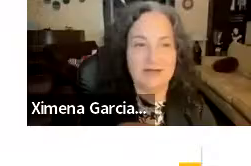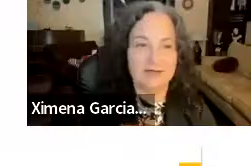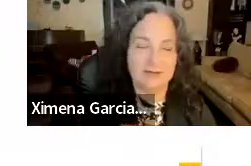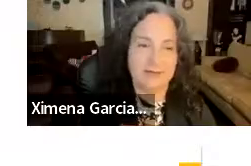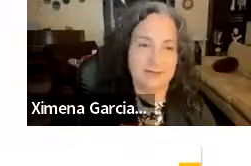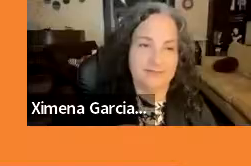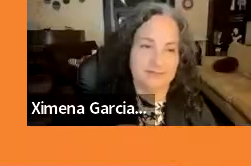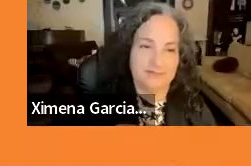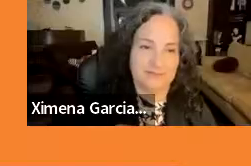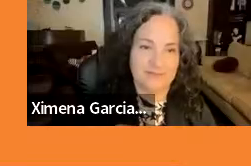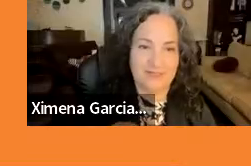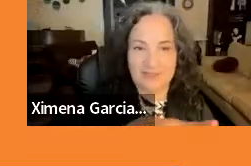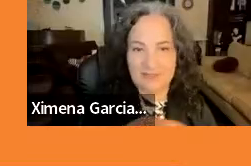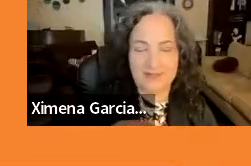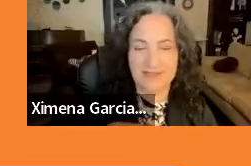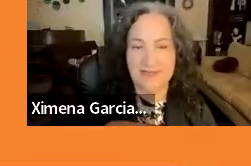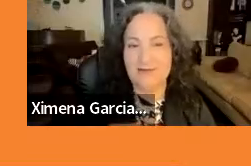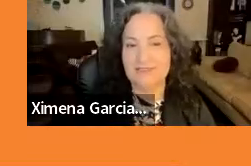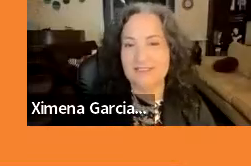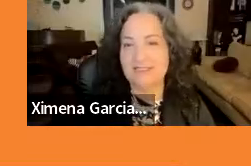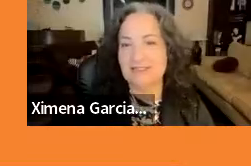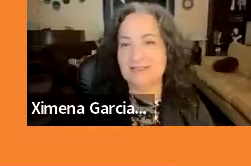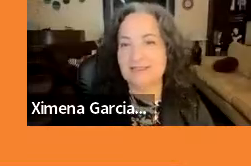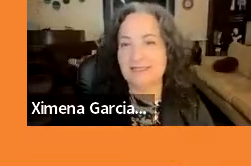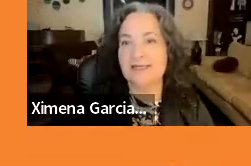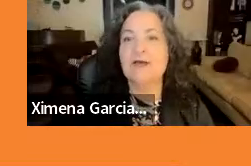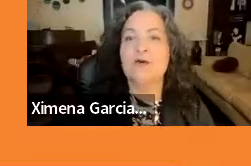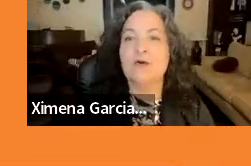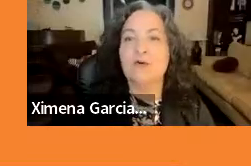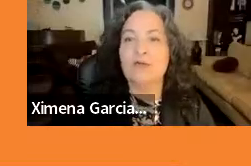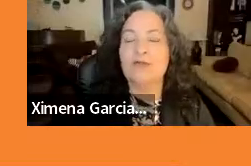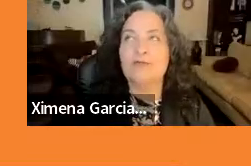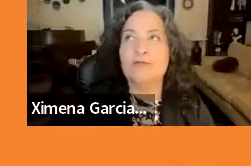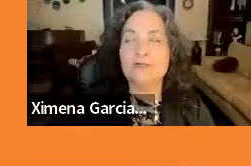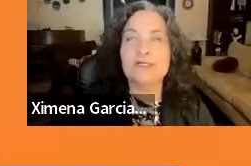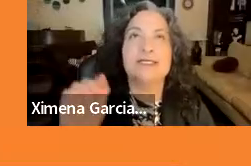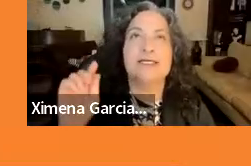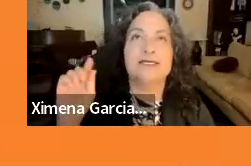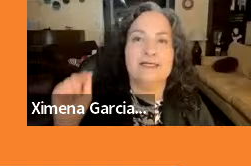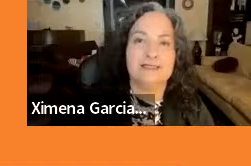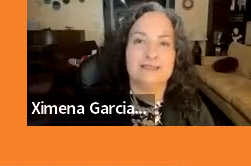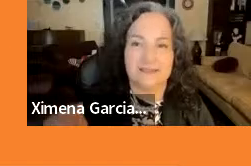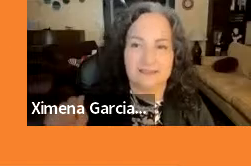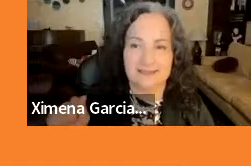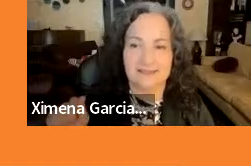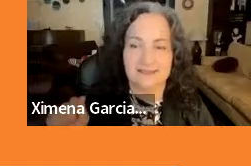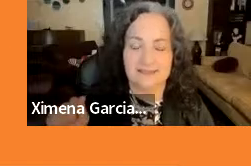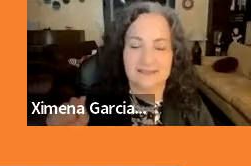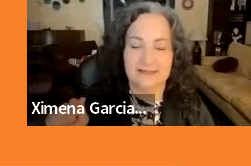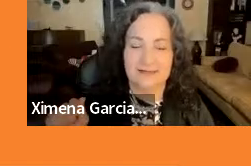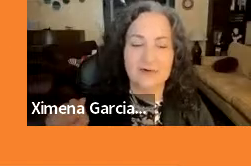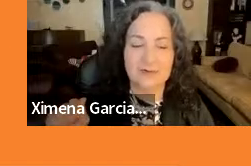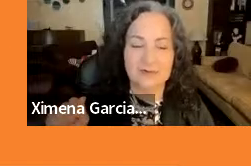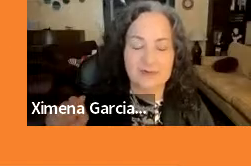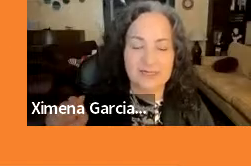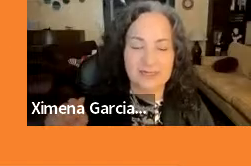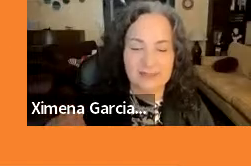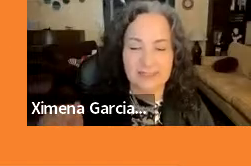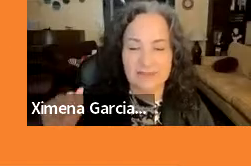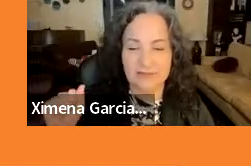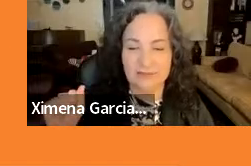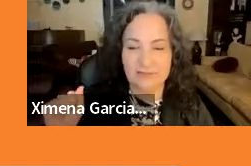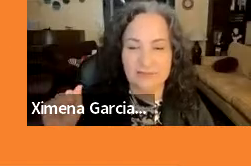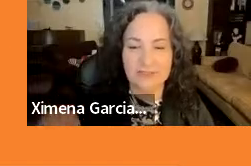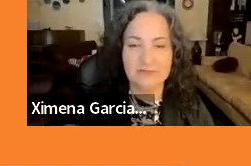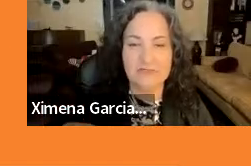Sorry, I was just going to say, the first thing is, what we've been